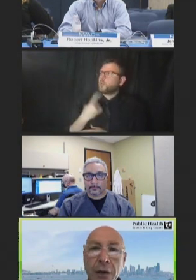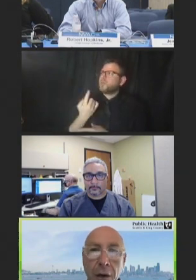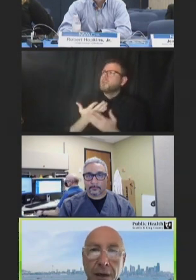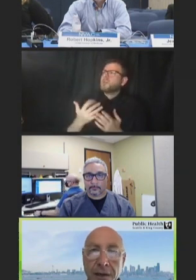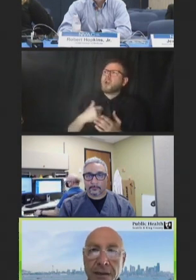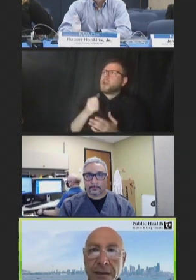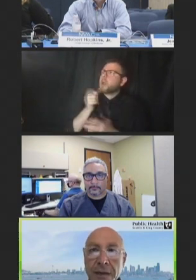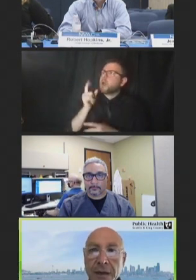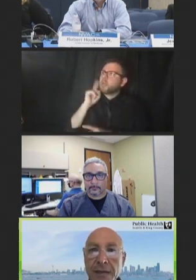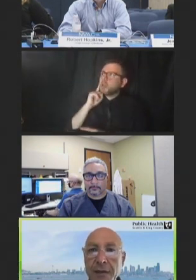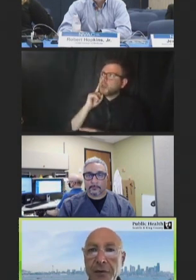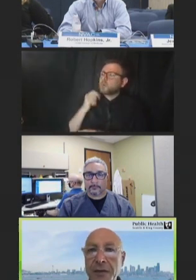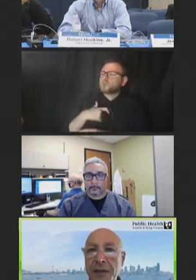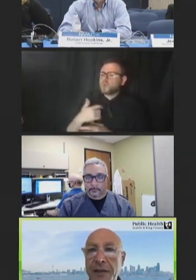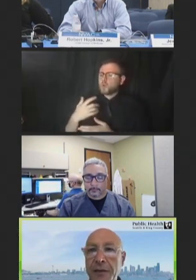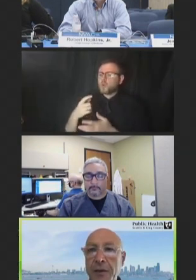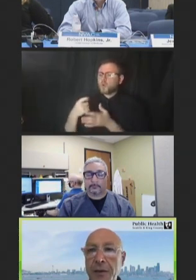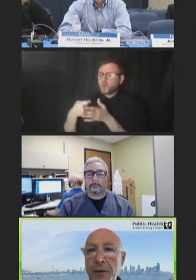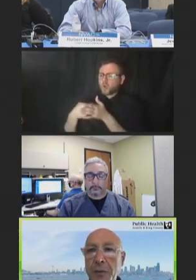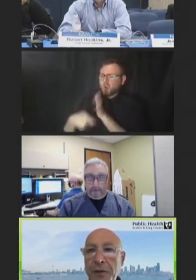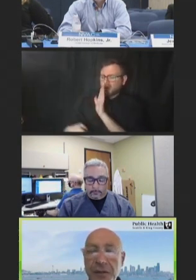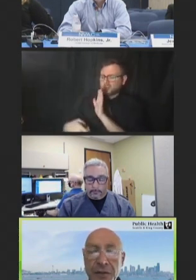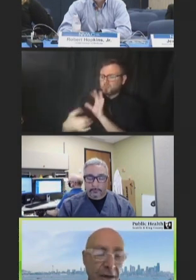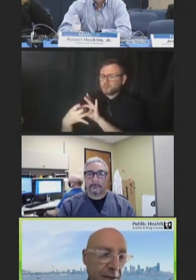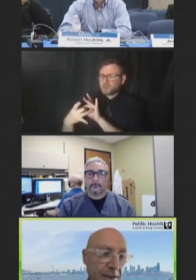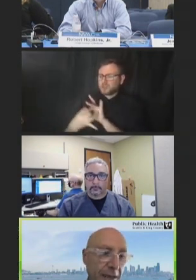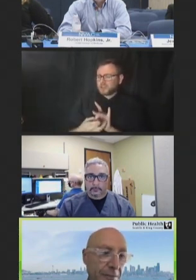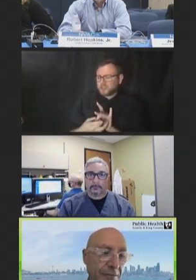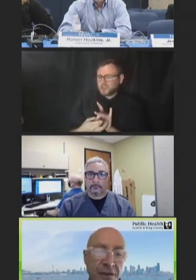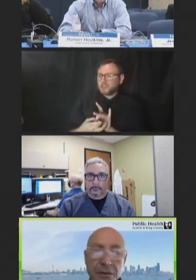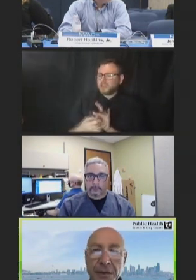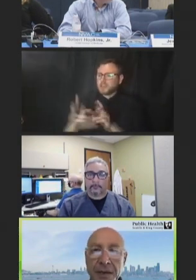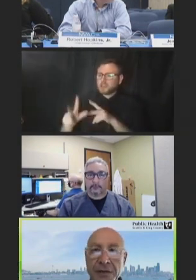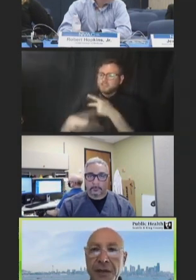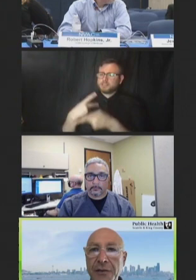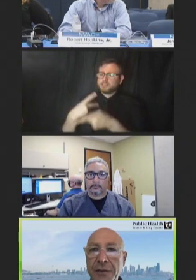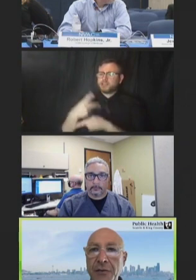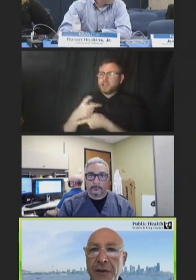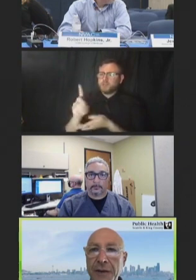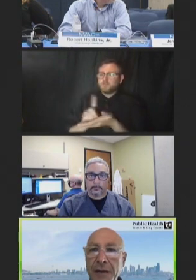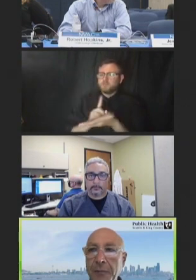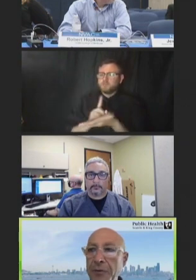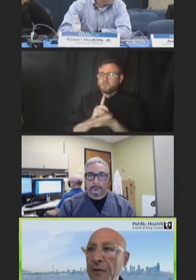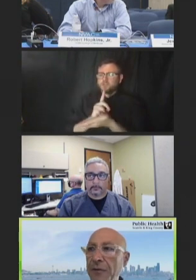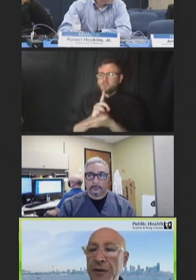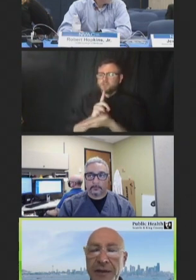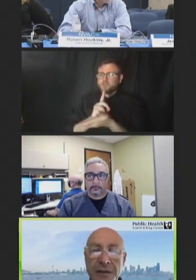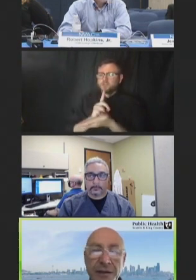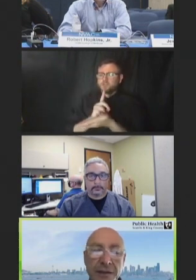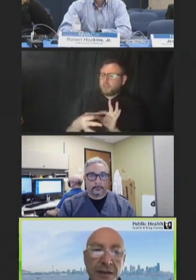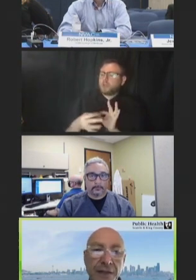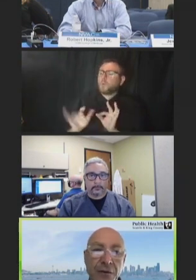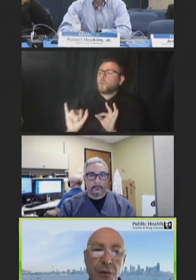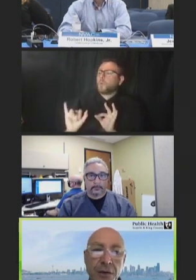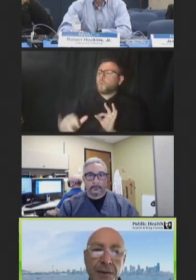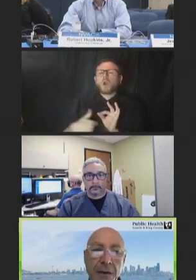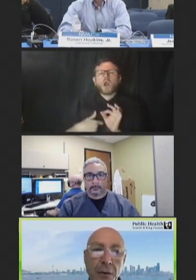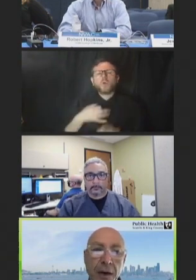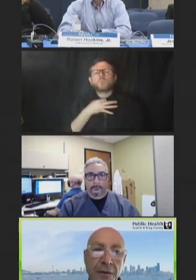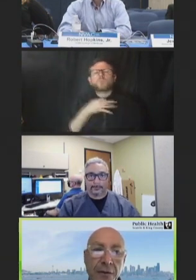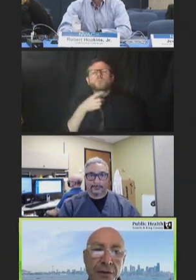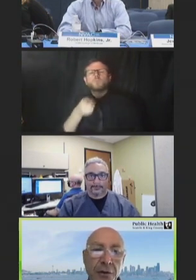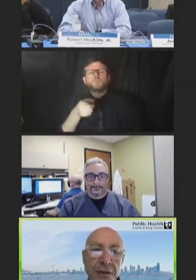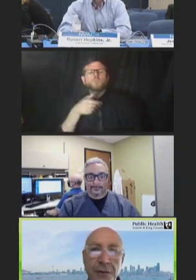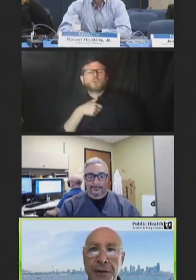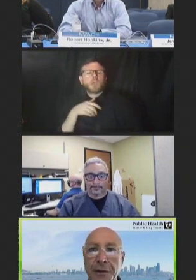the cost associated with the type of discrimination that you described. And I'm wondering if you can just say a few words about